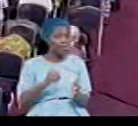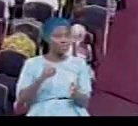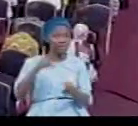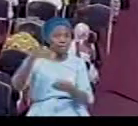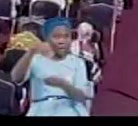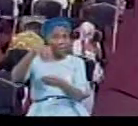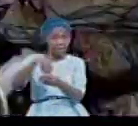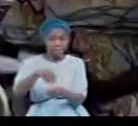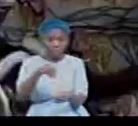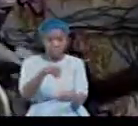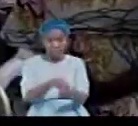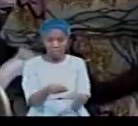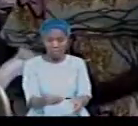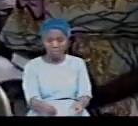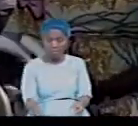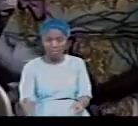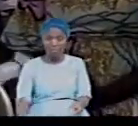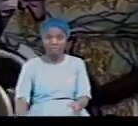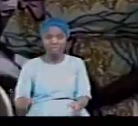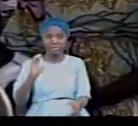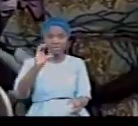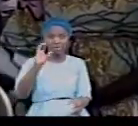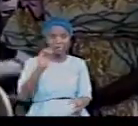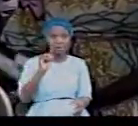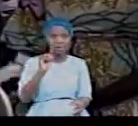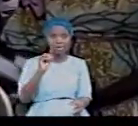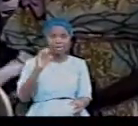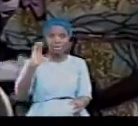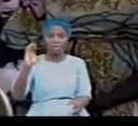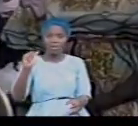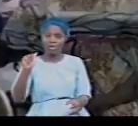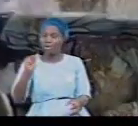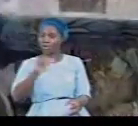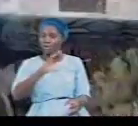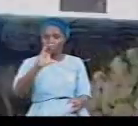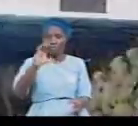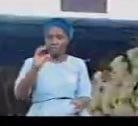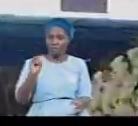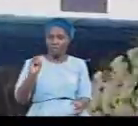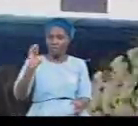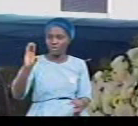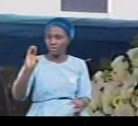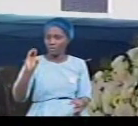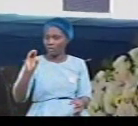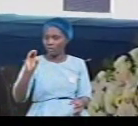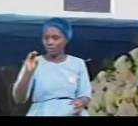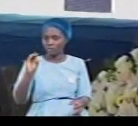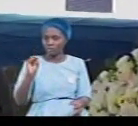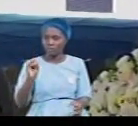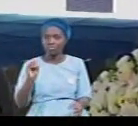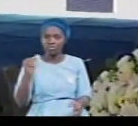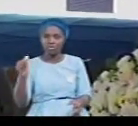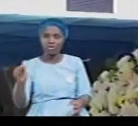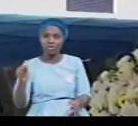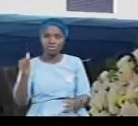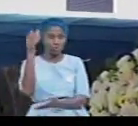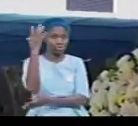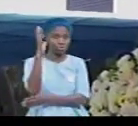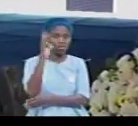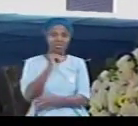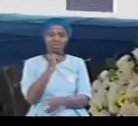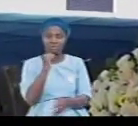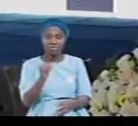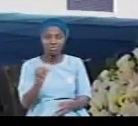and got it and got it, and all they wanted was to be able to say, I spoke in tongues.